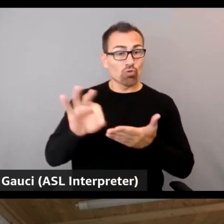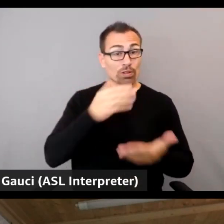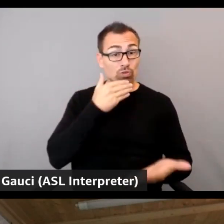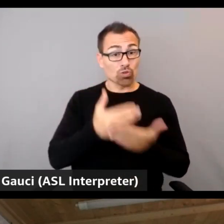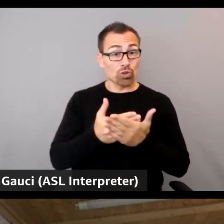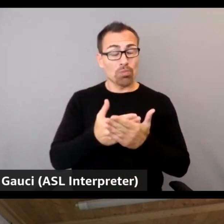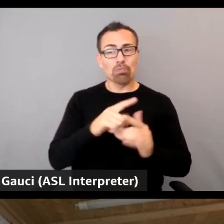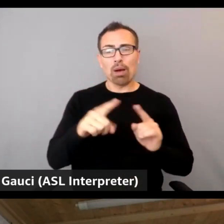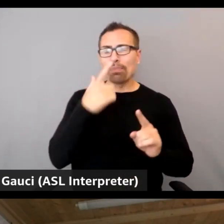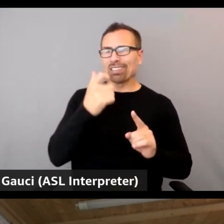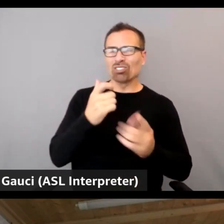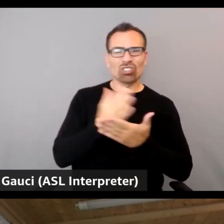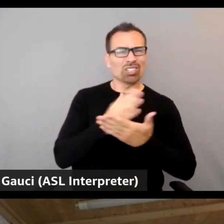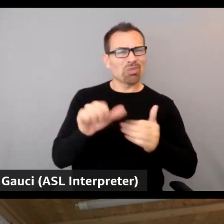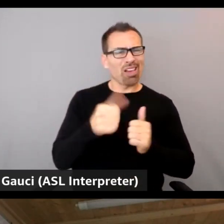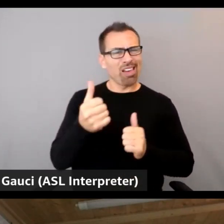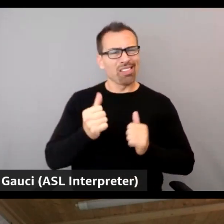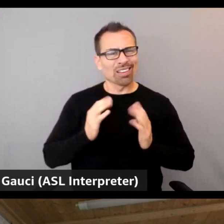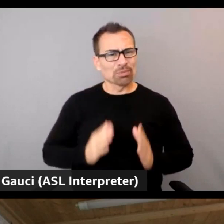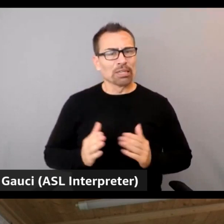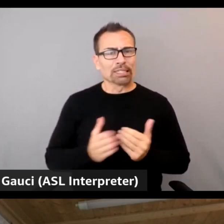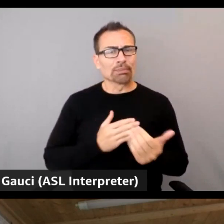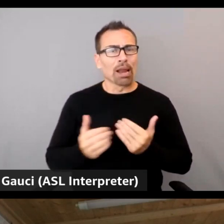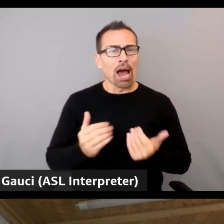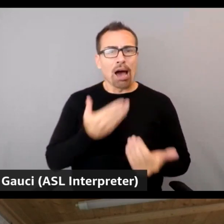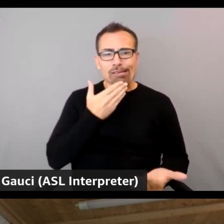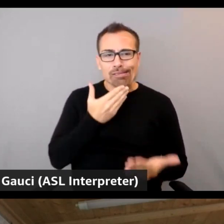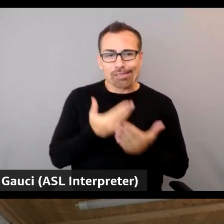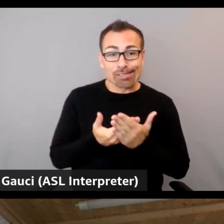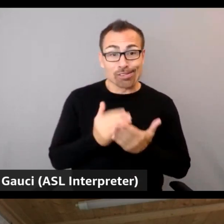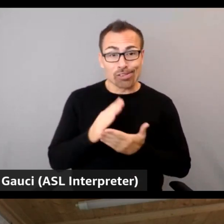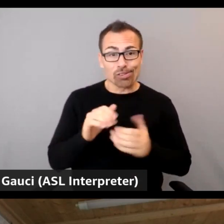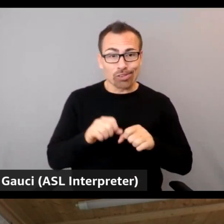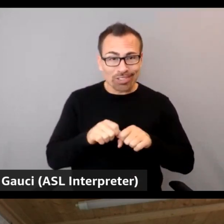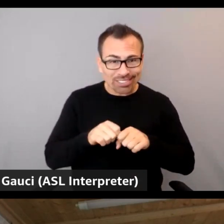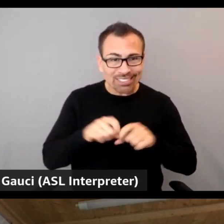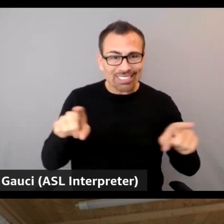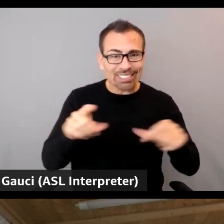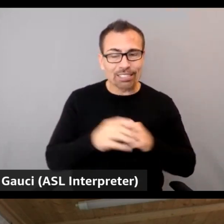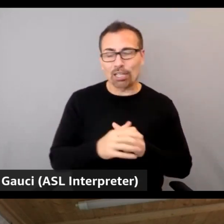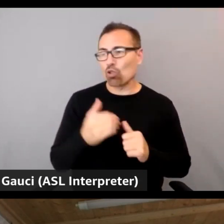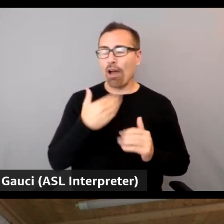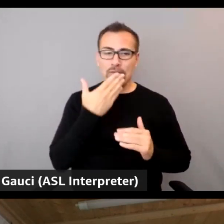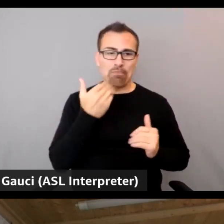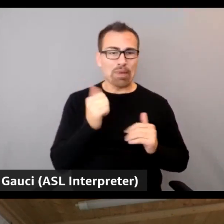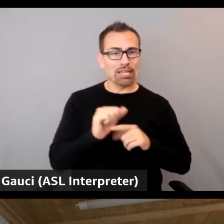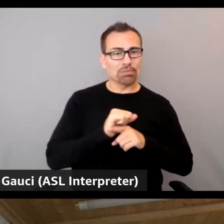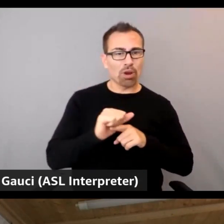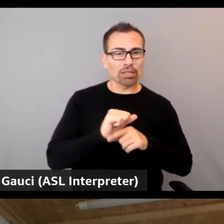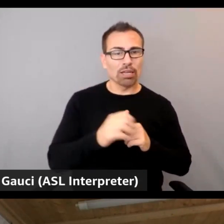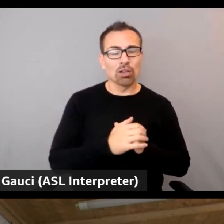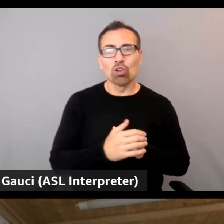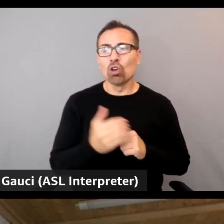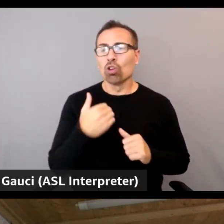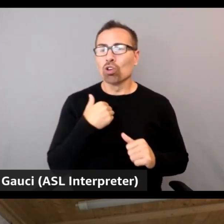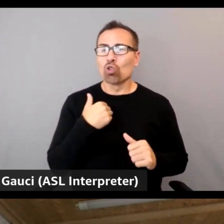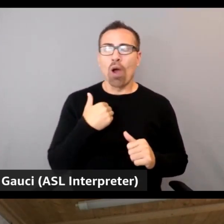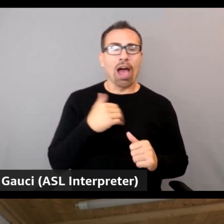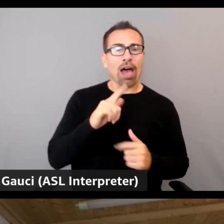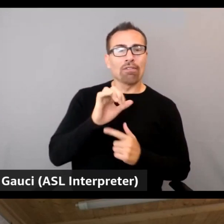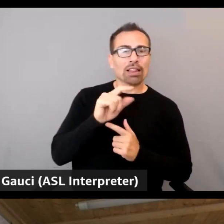customers, no matter how good your sending is, so if you've got best practices like you're opting in, your you've opt-in, list